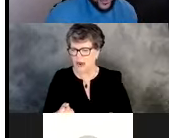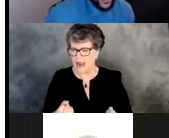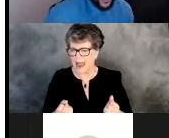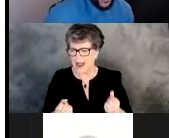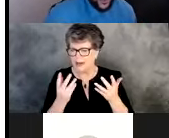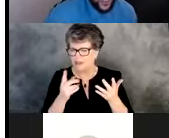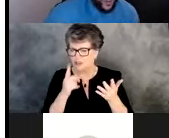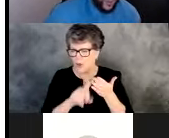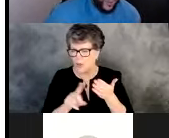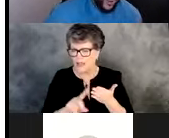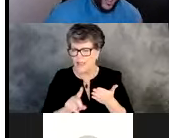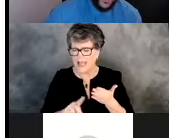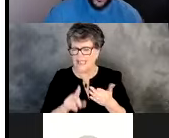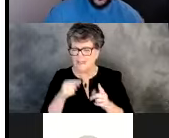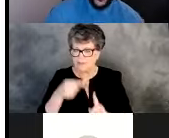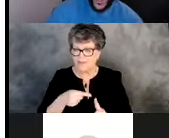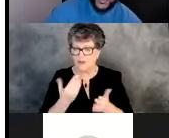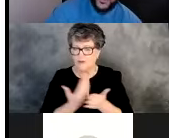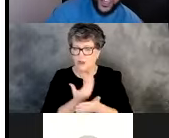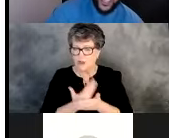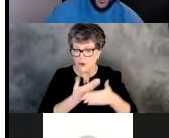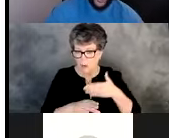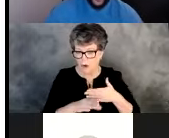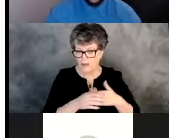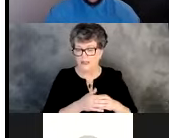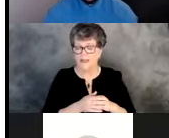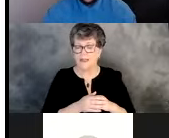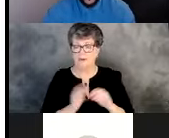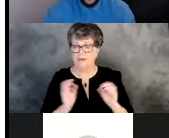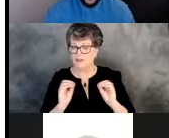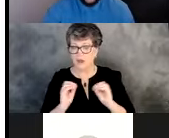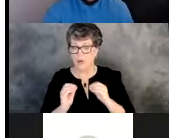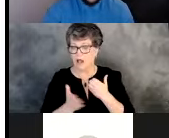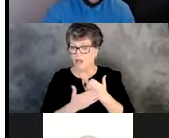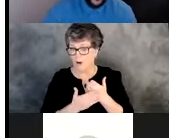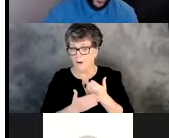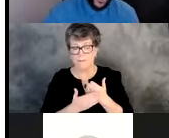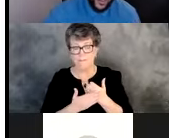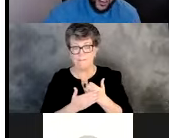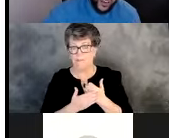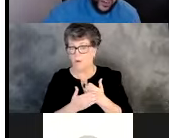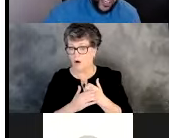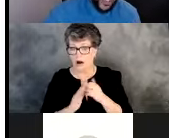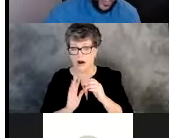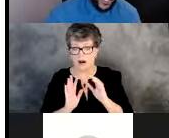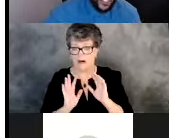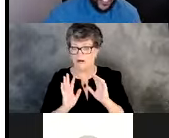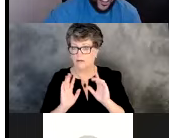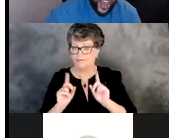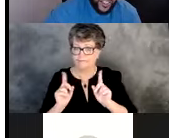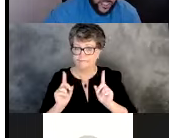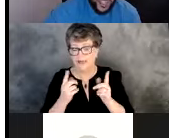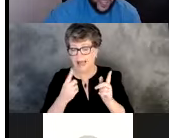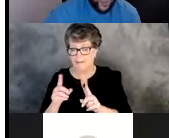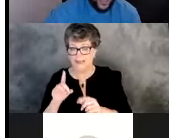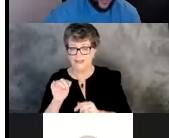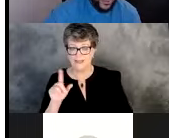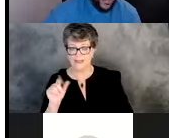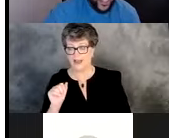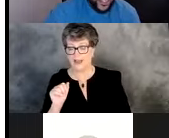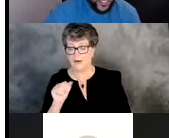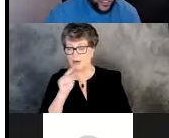at specifically for the newborns, but there hasn't been any alarming kind of outcomes in the data that has looked